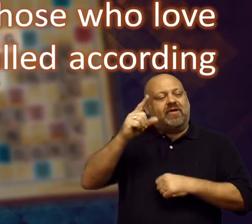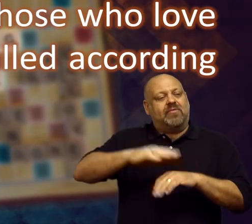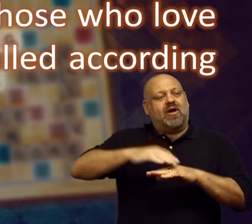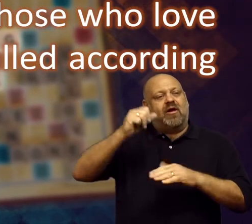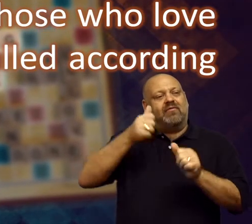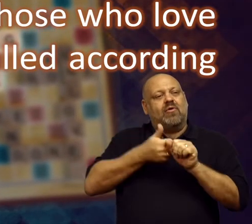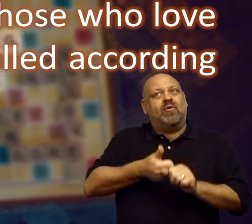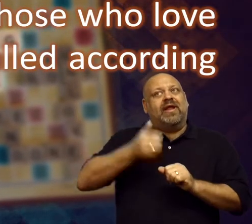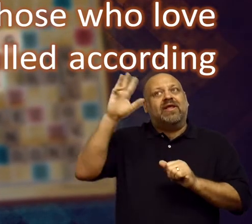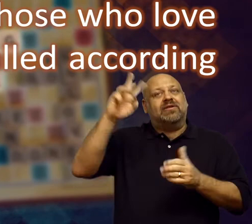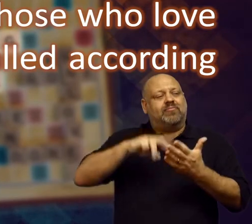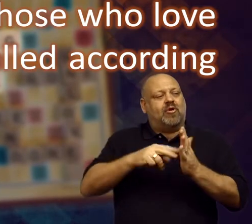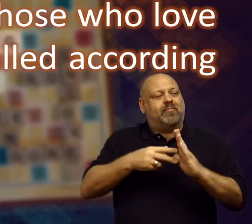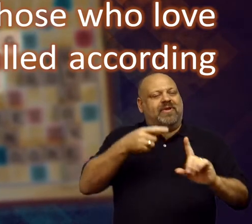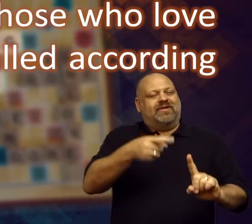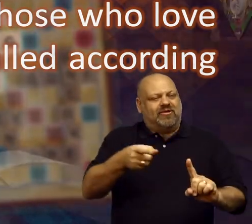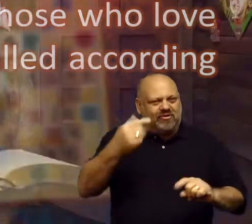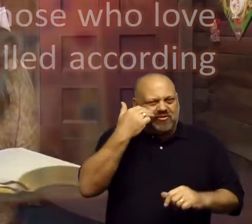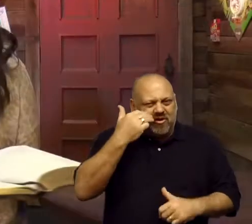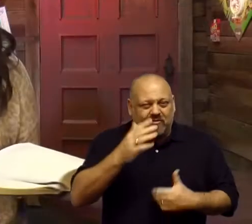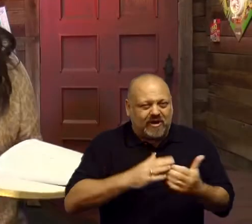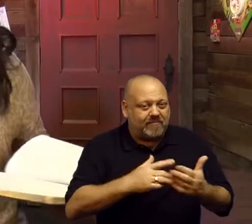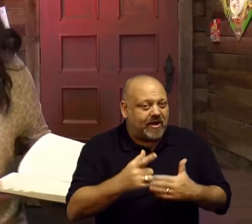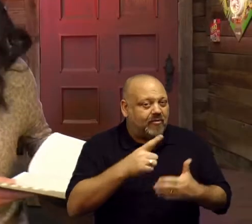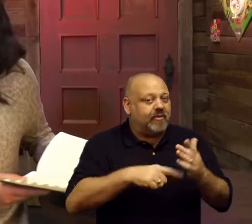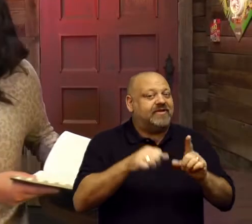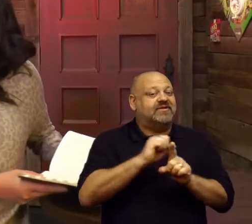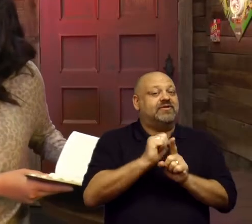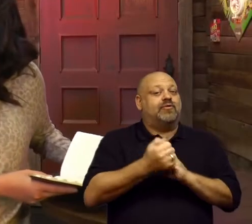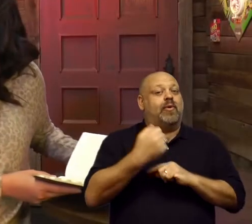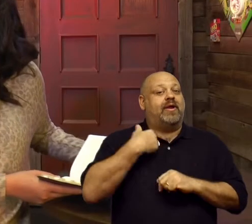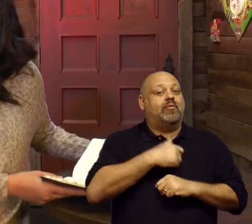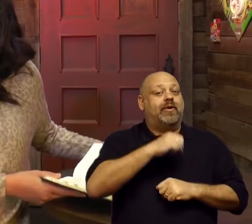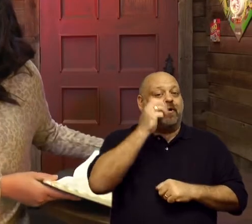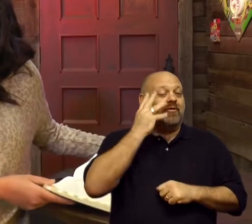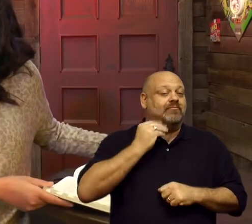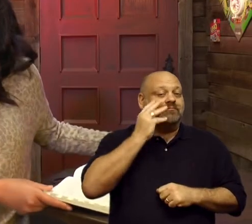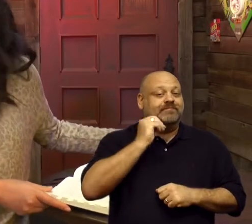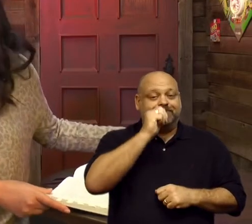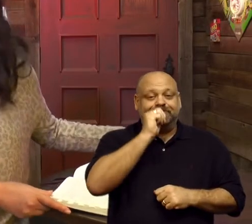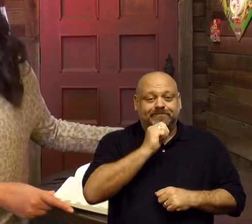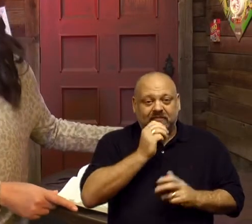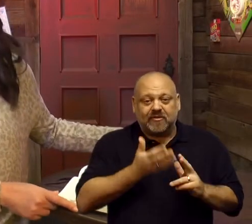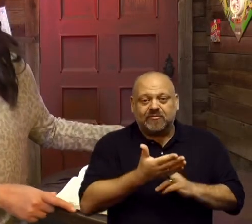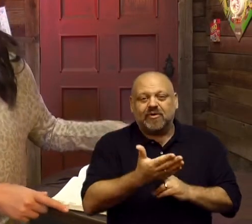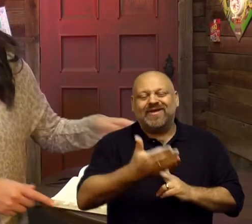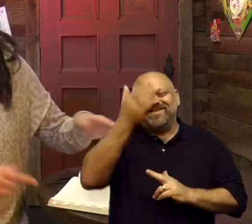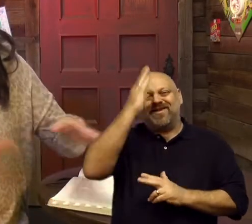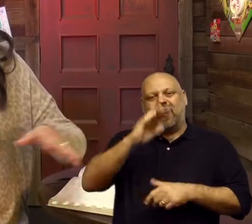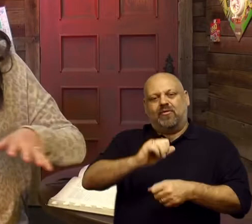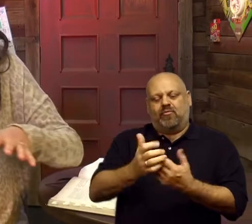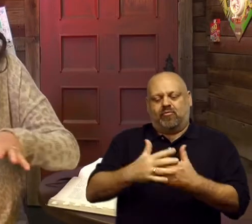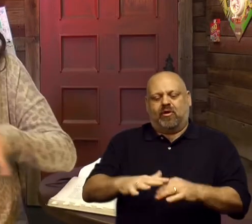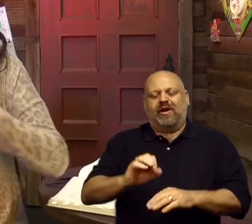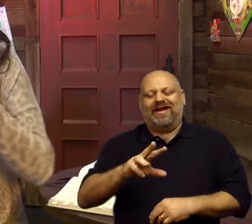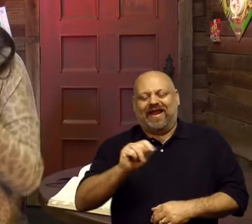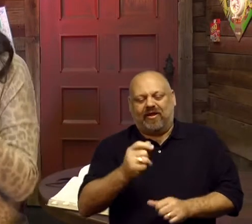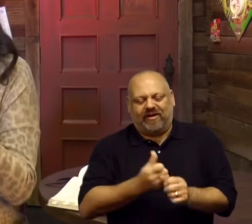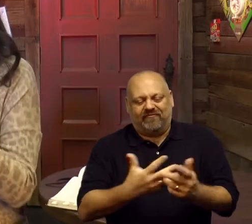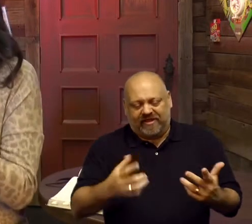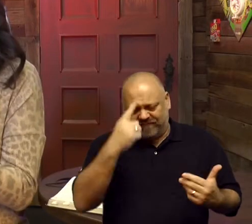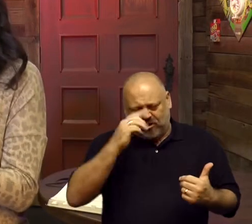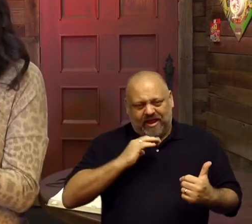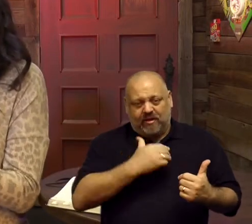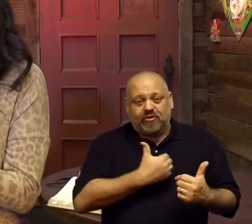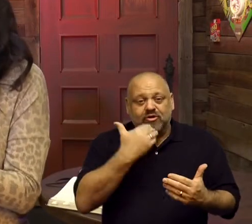him, who have been called according to his purpose. You know, no matter what circumstance we're going through, God is working things